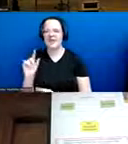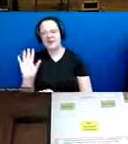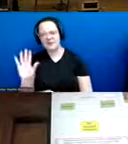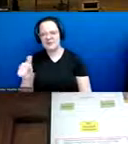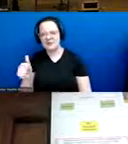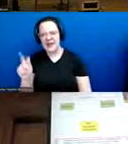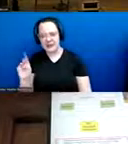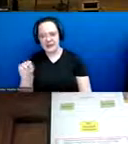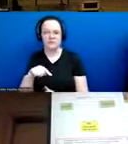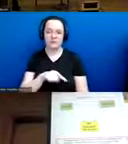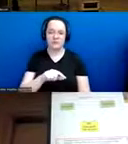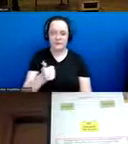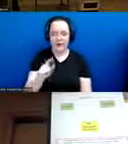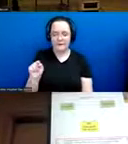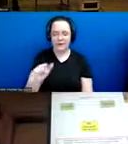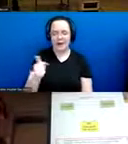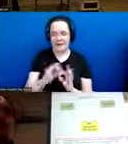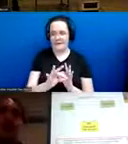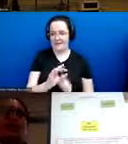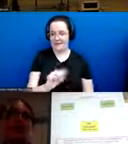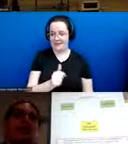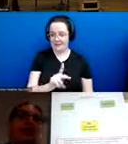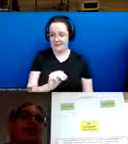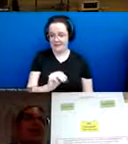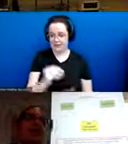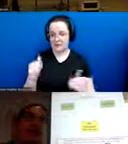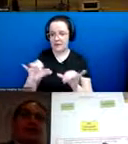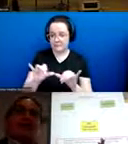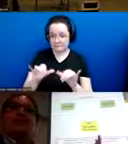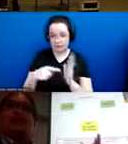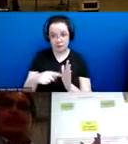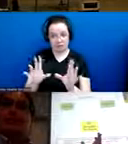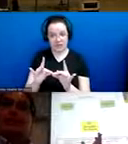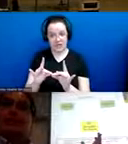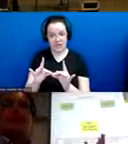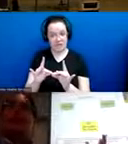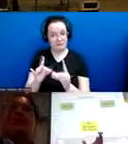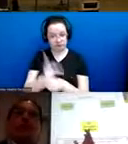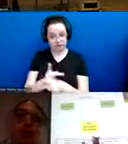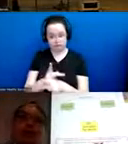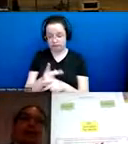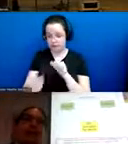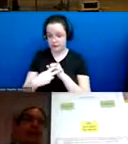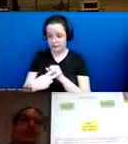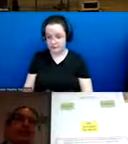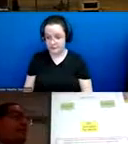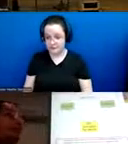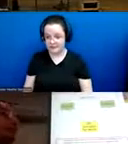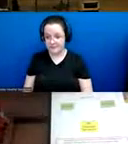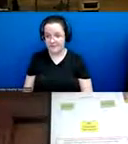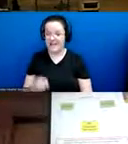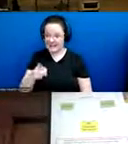doing correlated measurements, they demonstrated that the entanglement was preserved. Right? For many years, this was actually the record on moving entanglement,